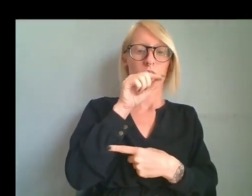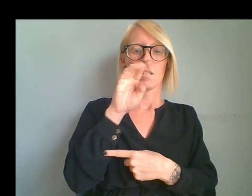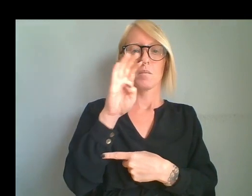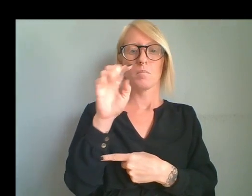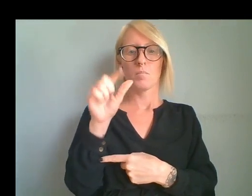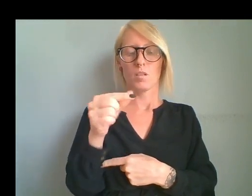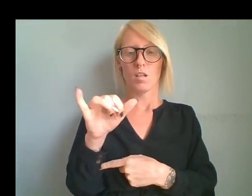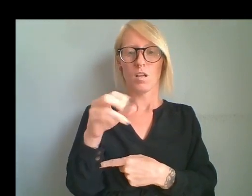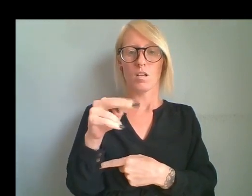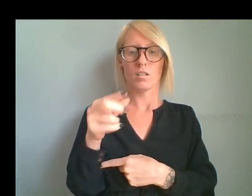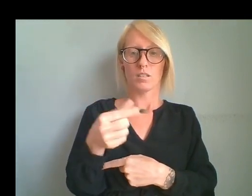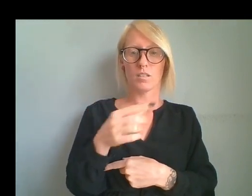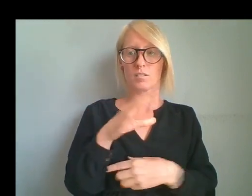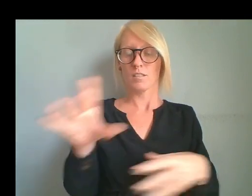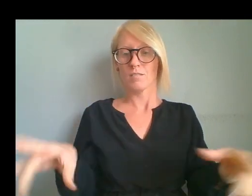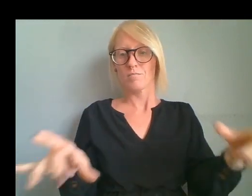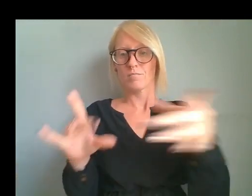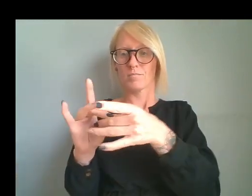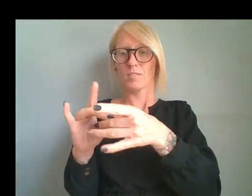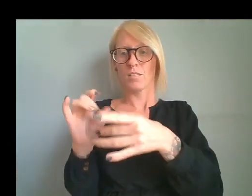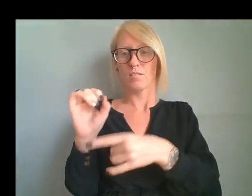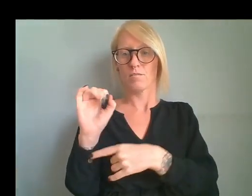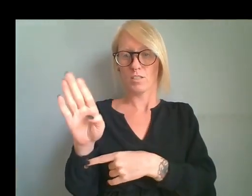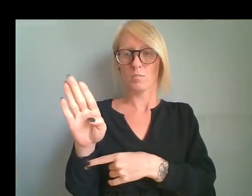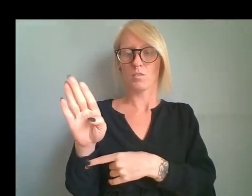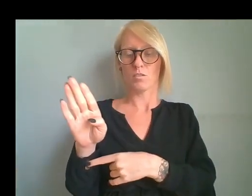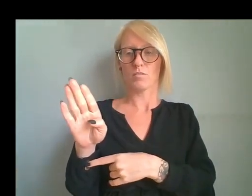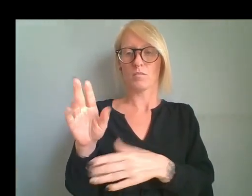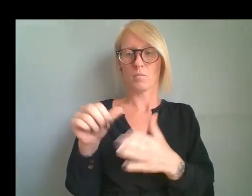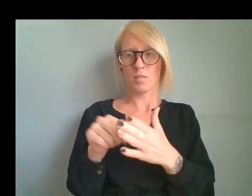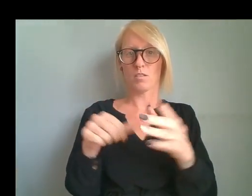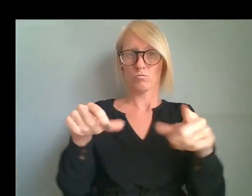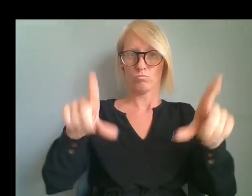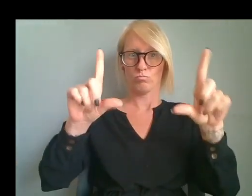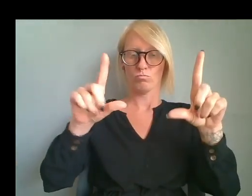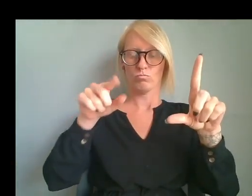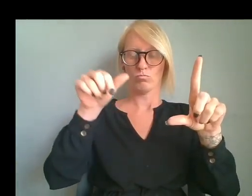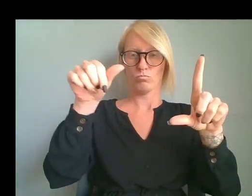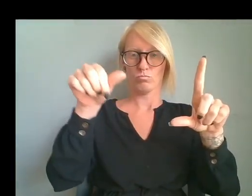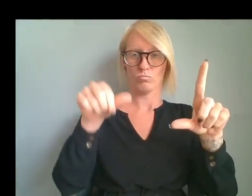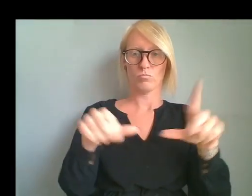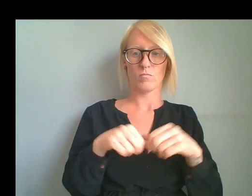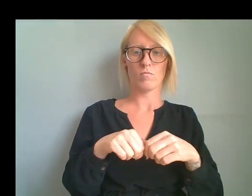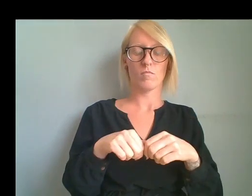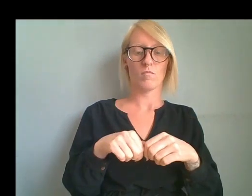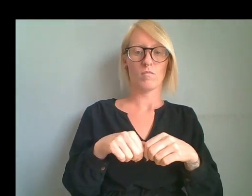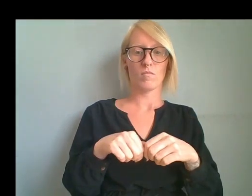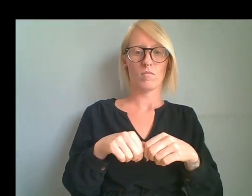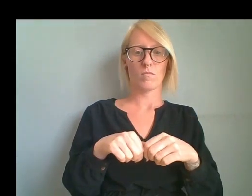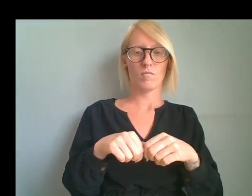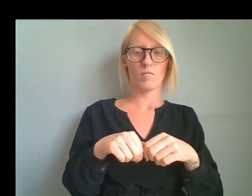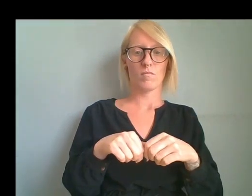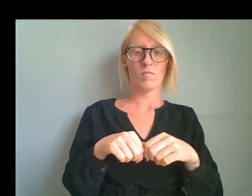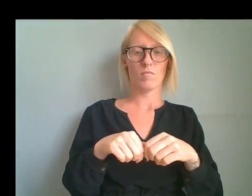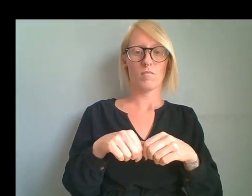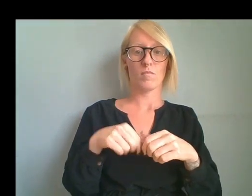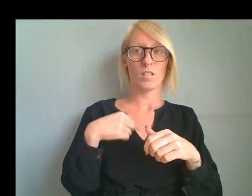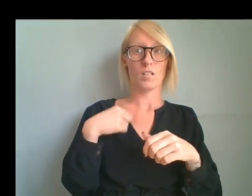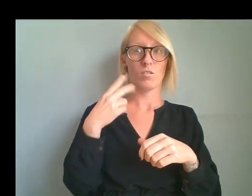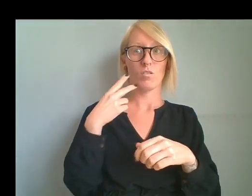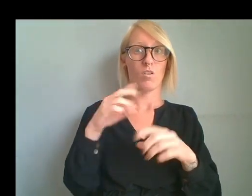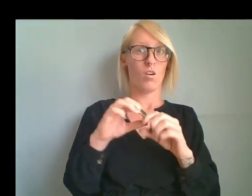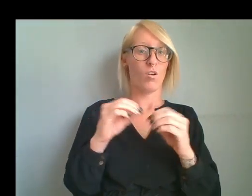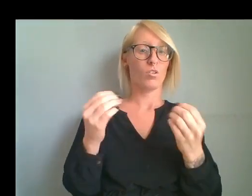Facebook page. If you look at our Facebook page, you'll see comments on there. George Stevens, who's my boss and our